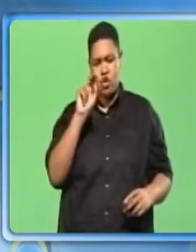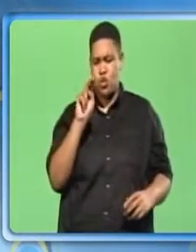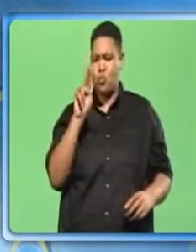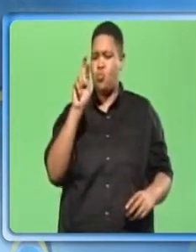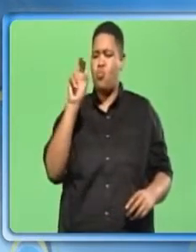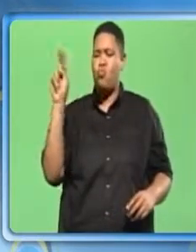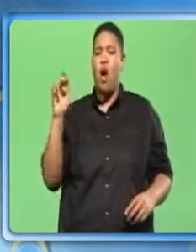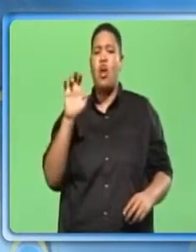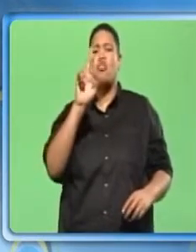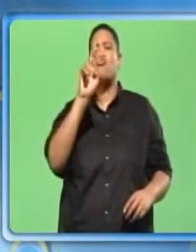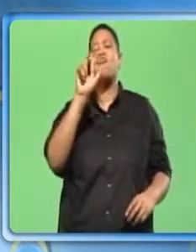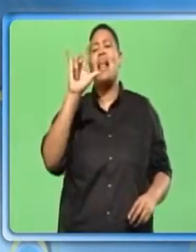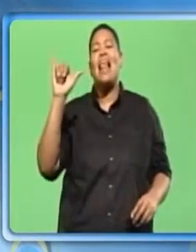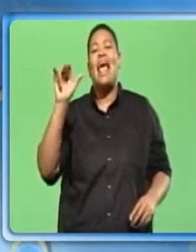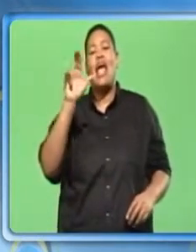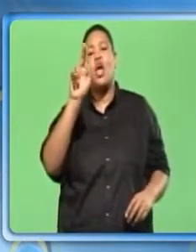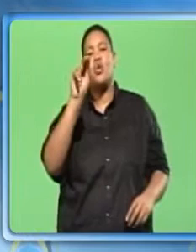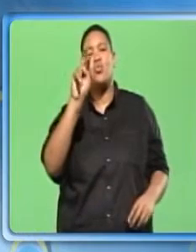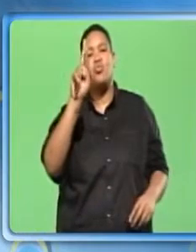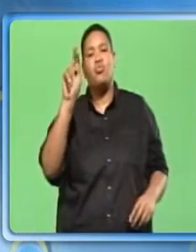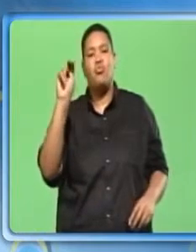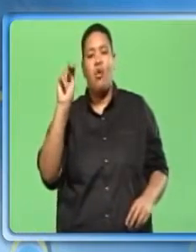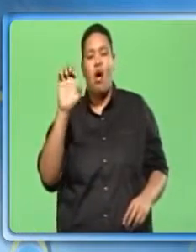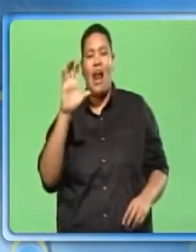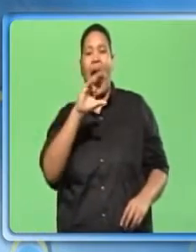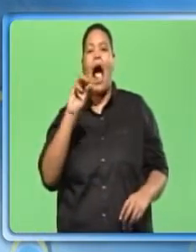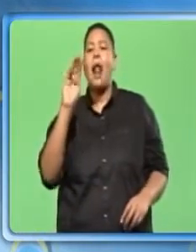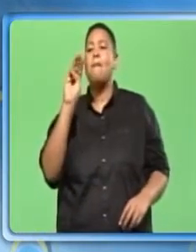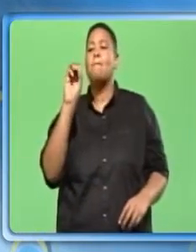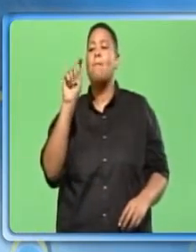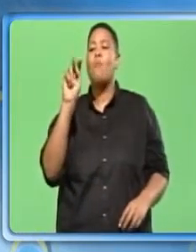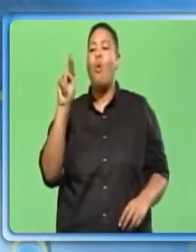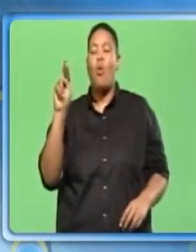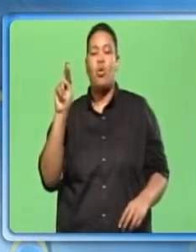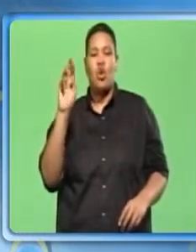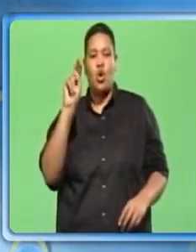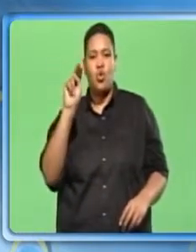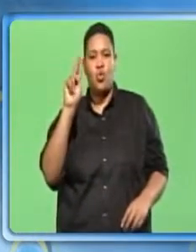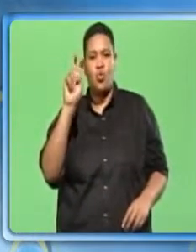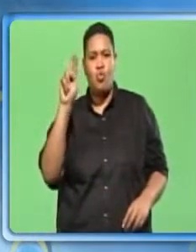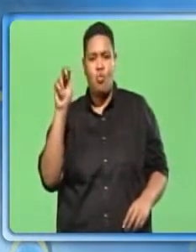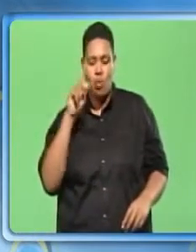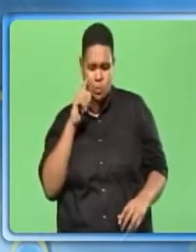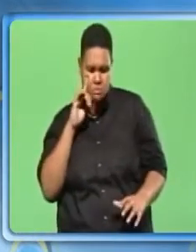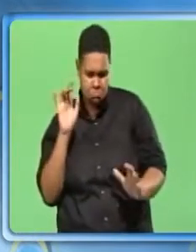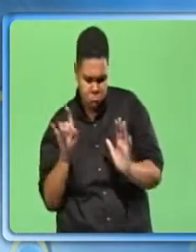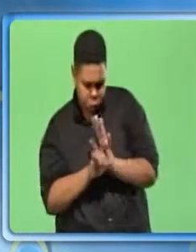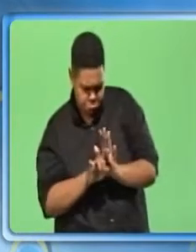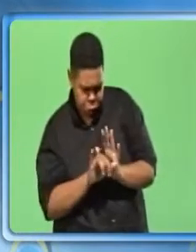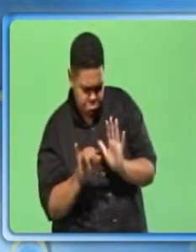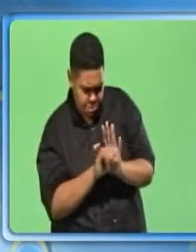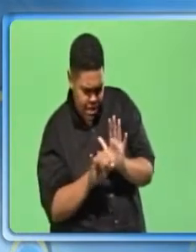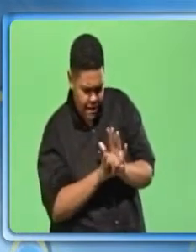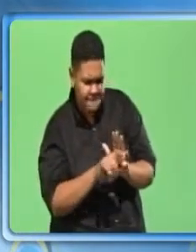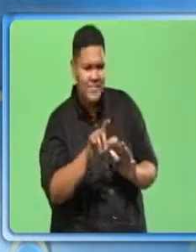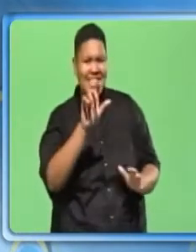relay neuron, and the motor neuron. The receptor detects the stimulus, which sends the